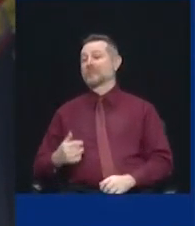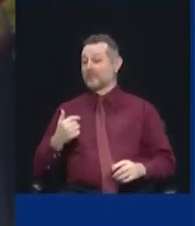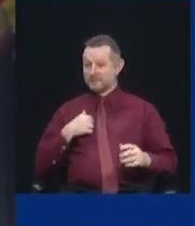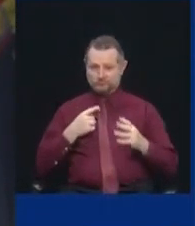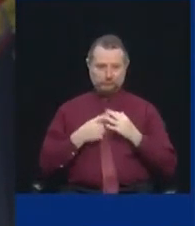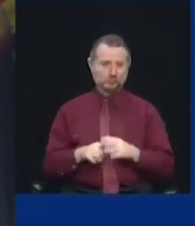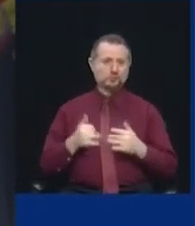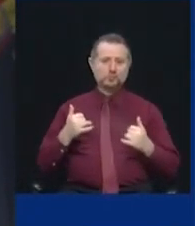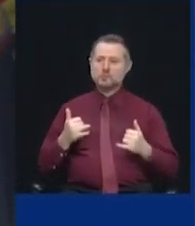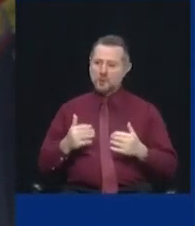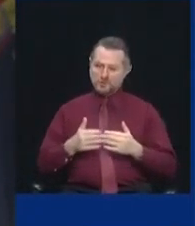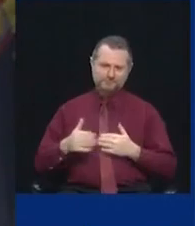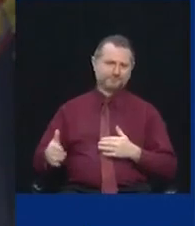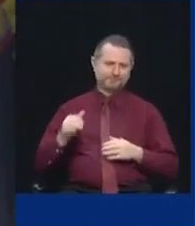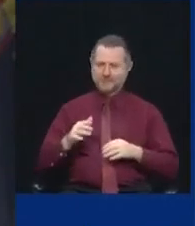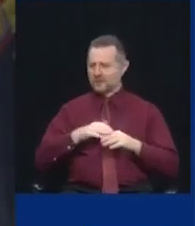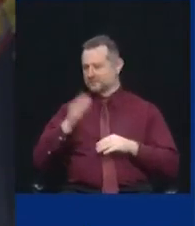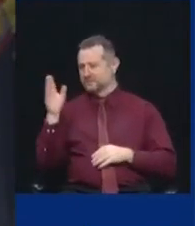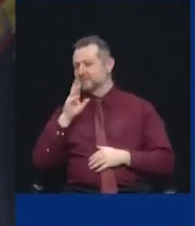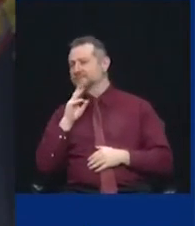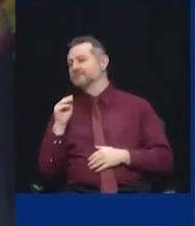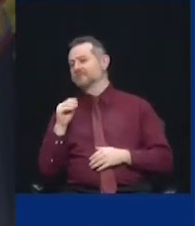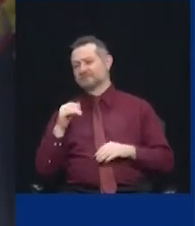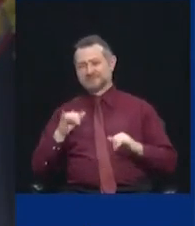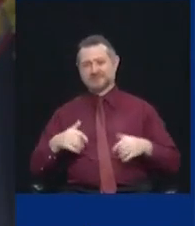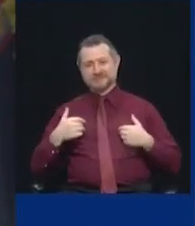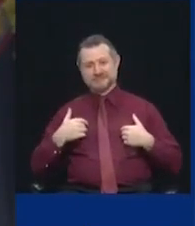old, I'm one of them.